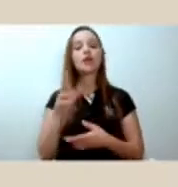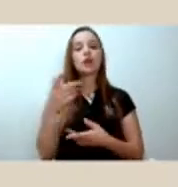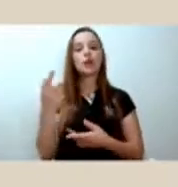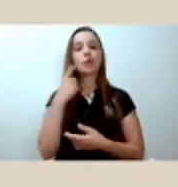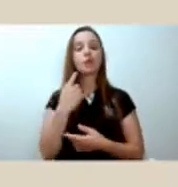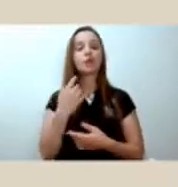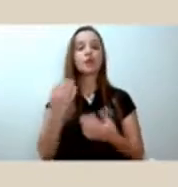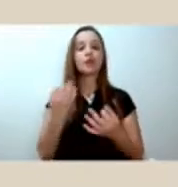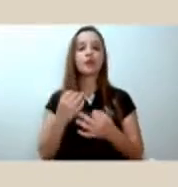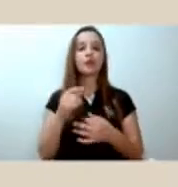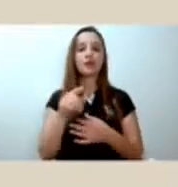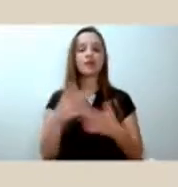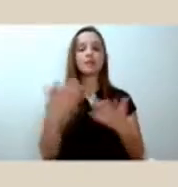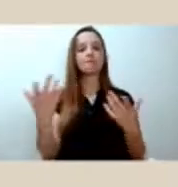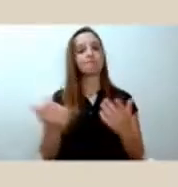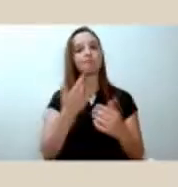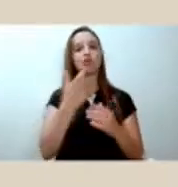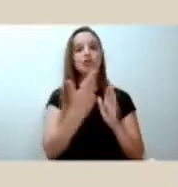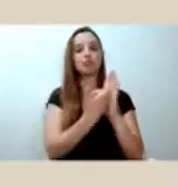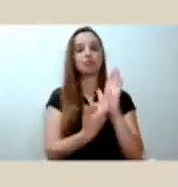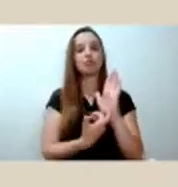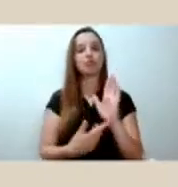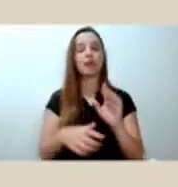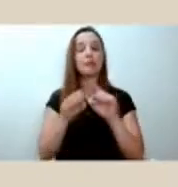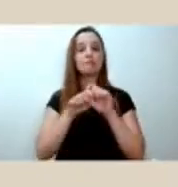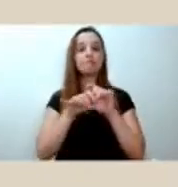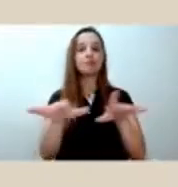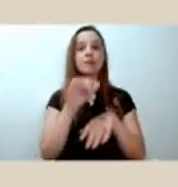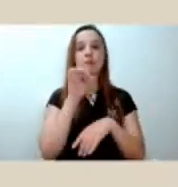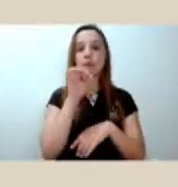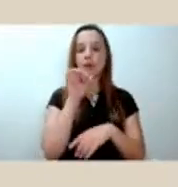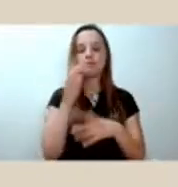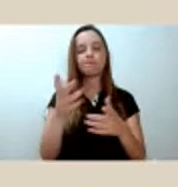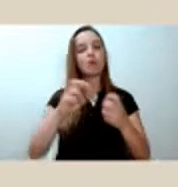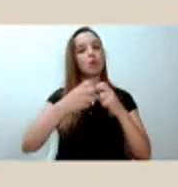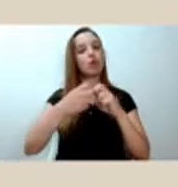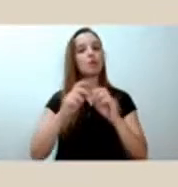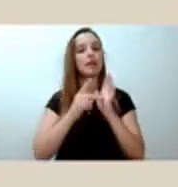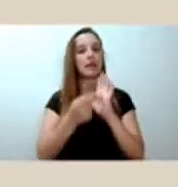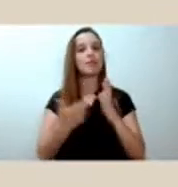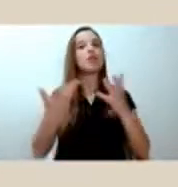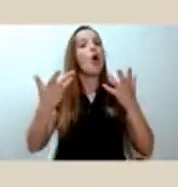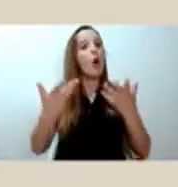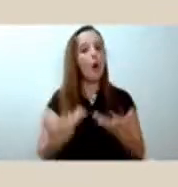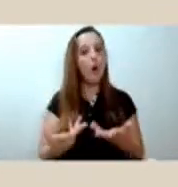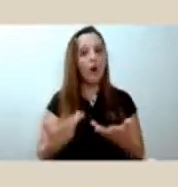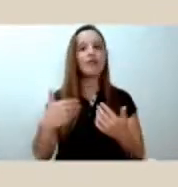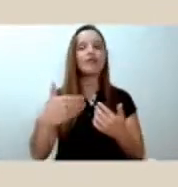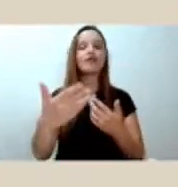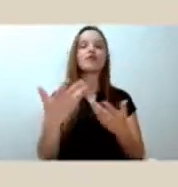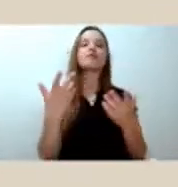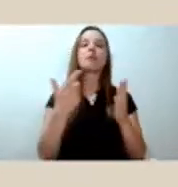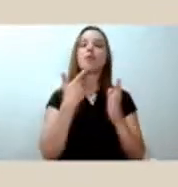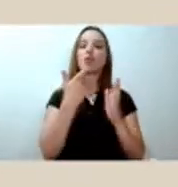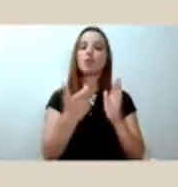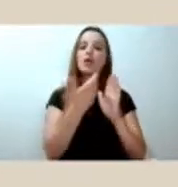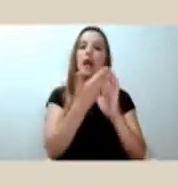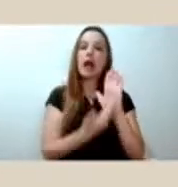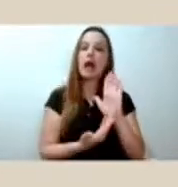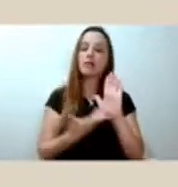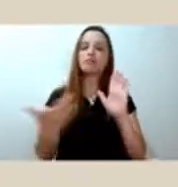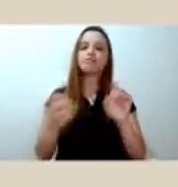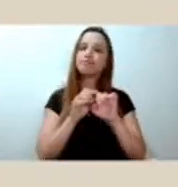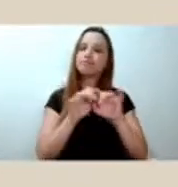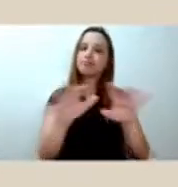were not launched, and this is a technical problem, but now we're going to launch the polls for you, and I'm kindly asking those of you who didn't do it in the